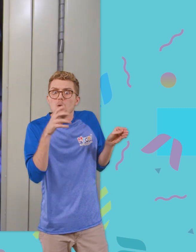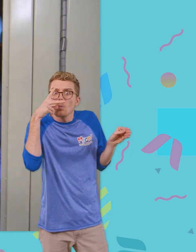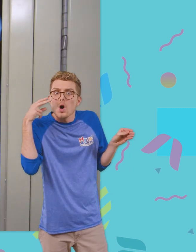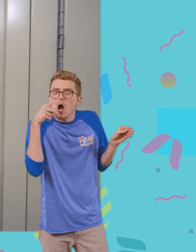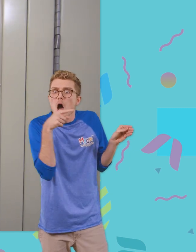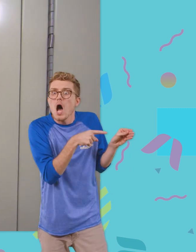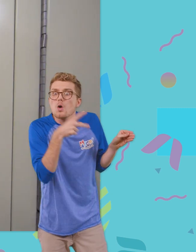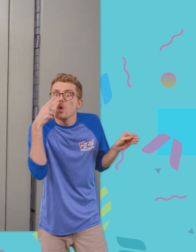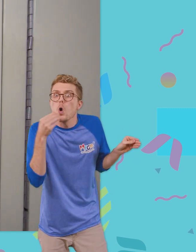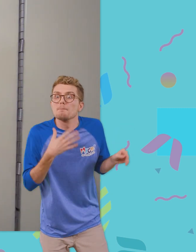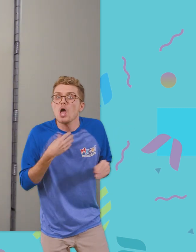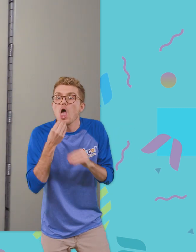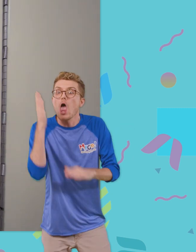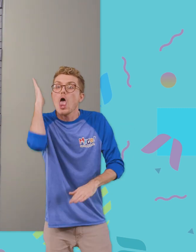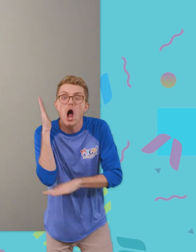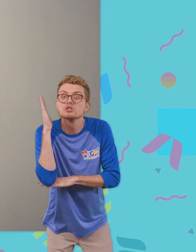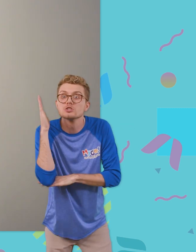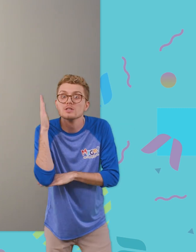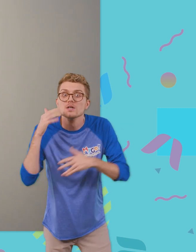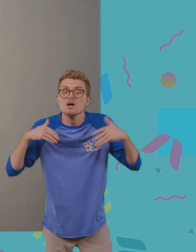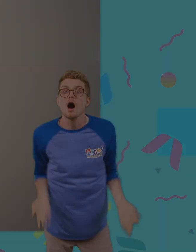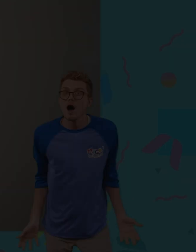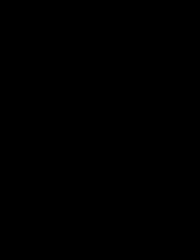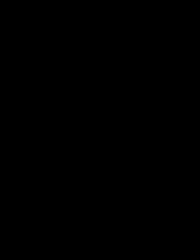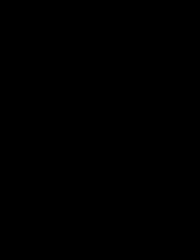at this. It's a photo of a raccoon. So a raccoon ate my lunch.